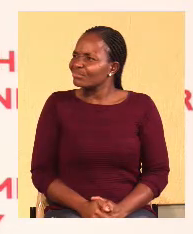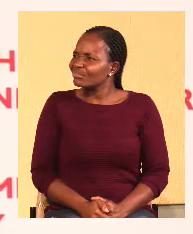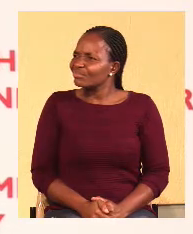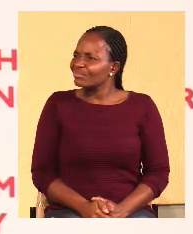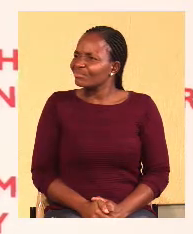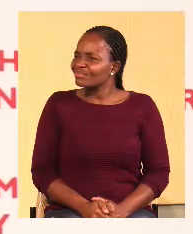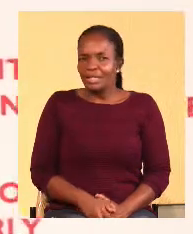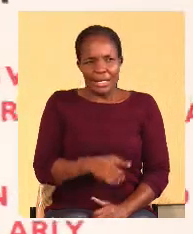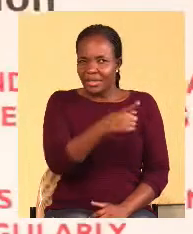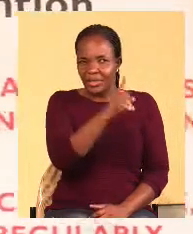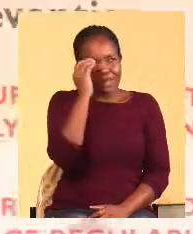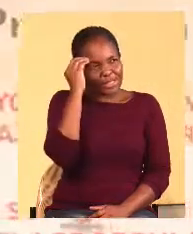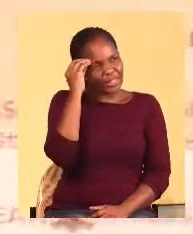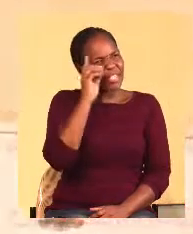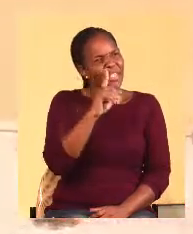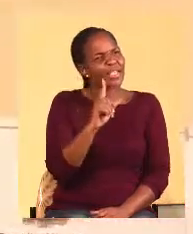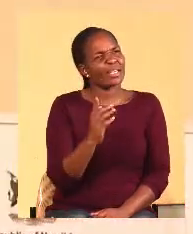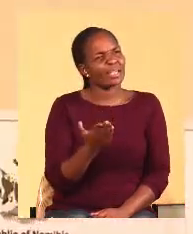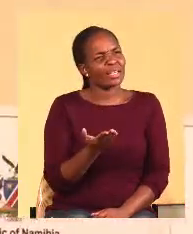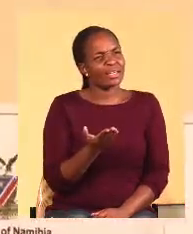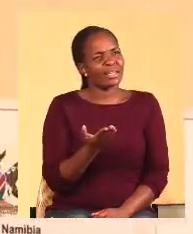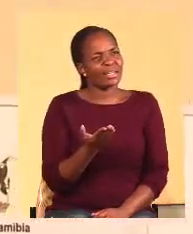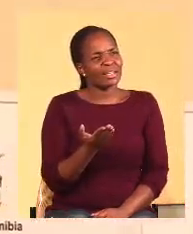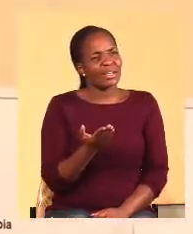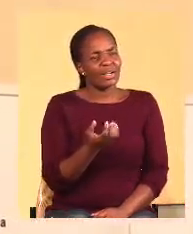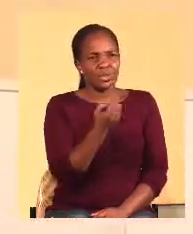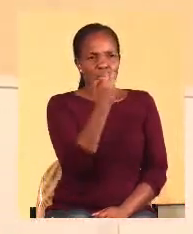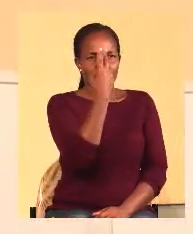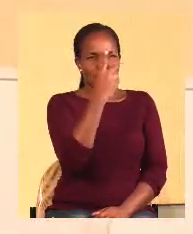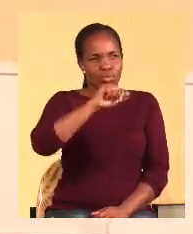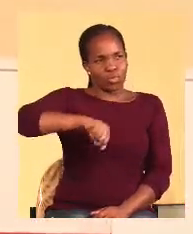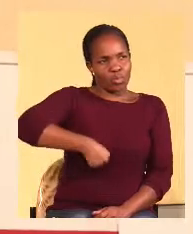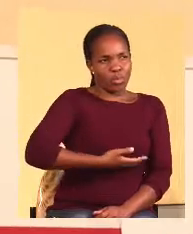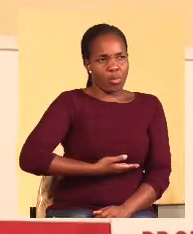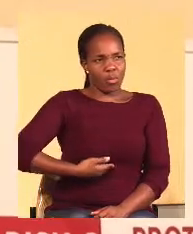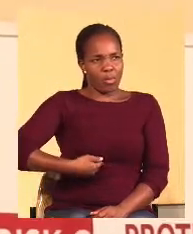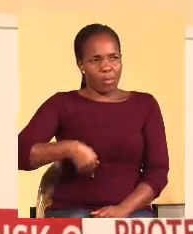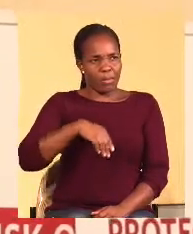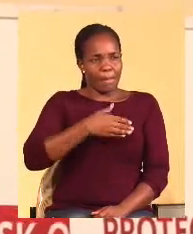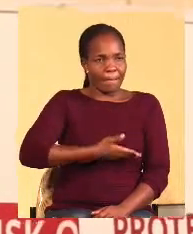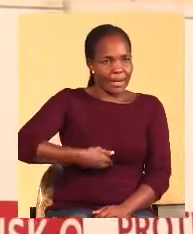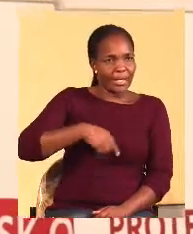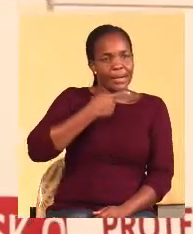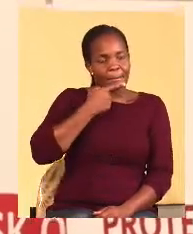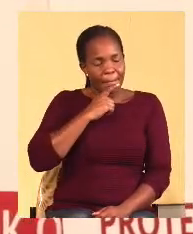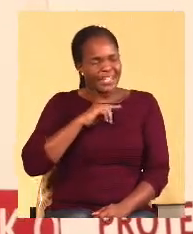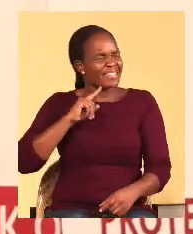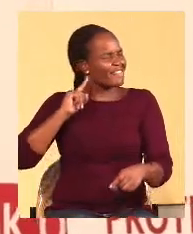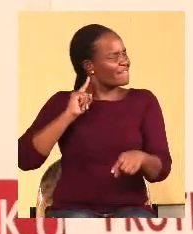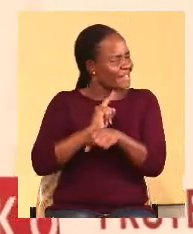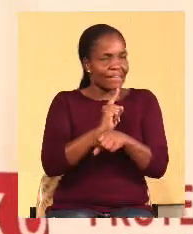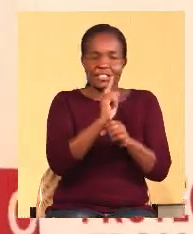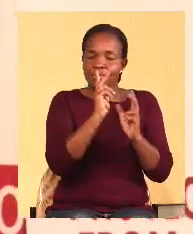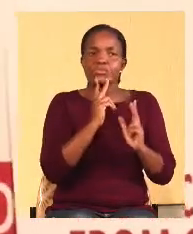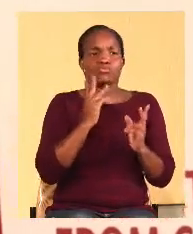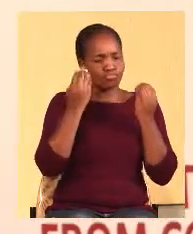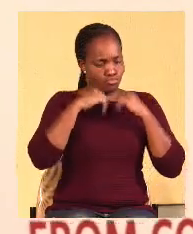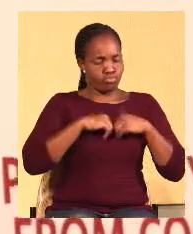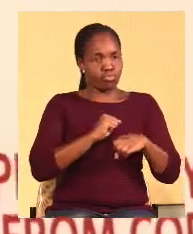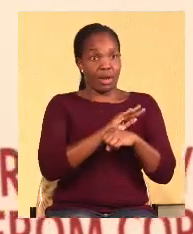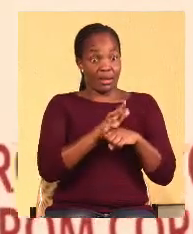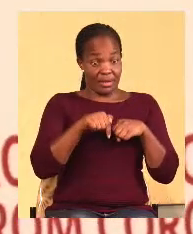As we all know that the Romanian couples were our first cases.